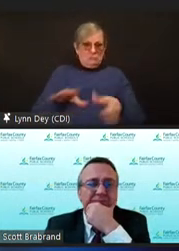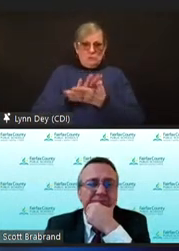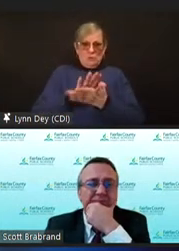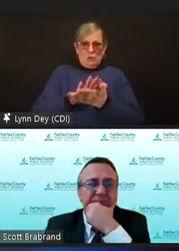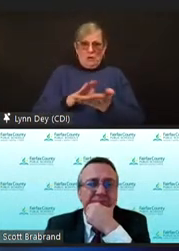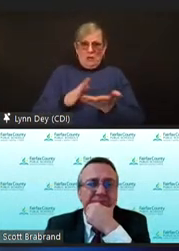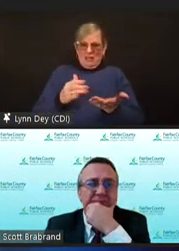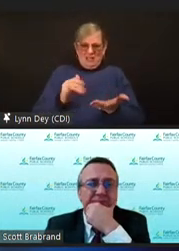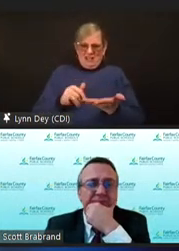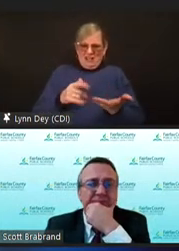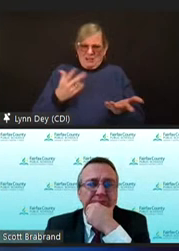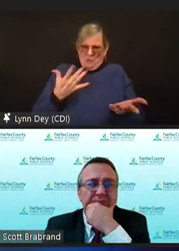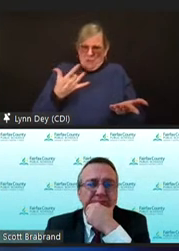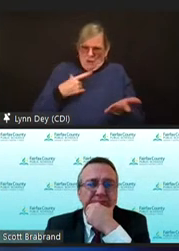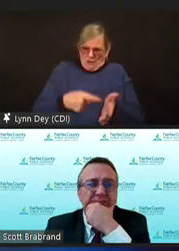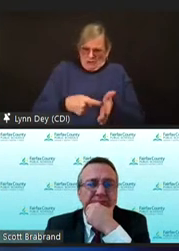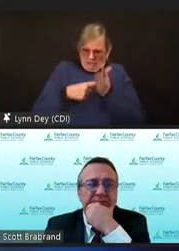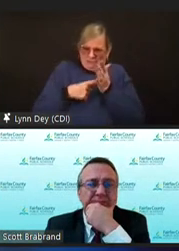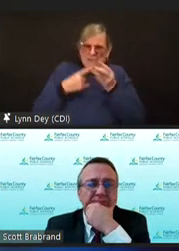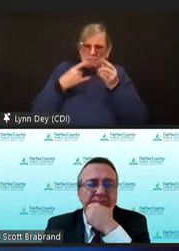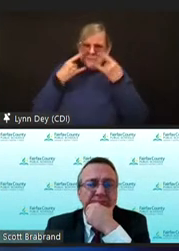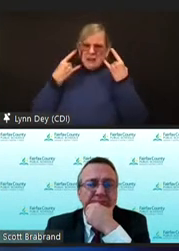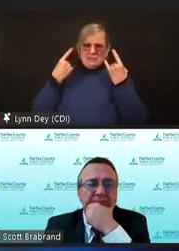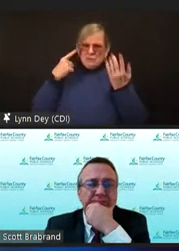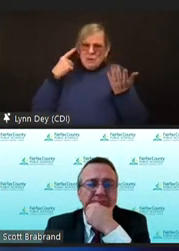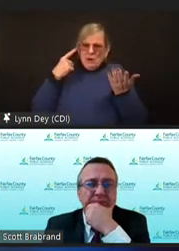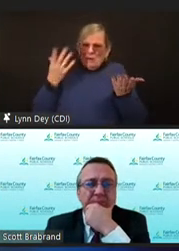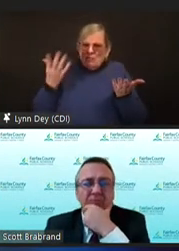still requiring masks if that's the case?